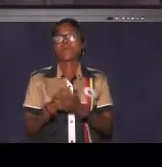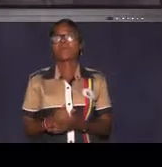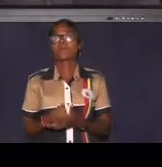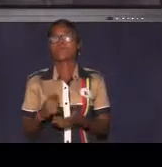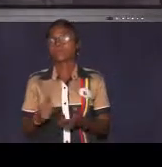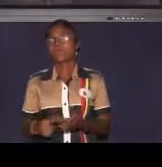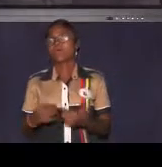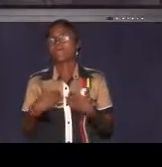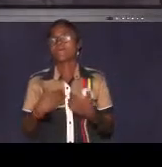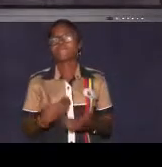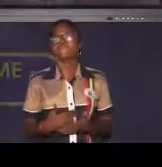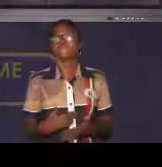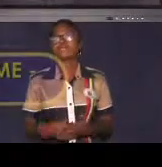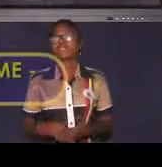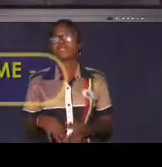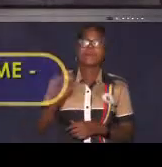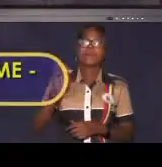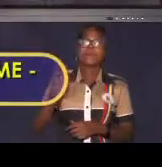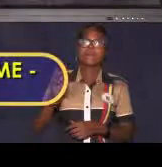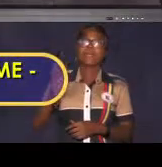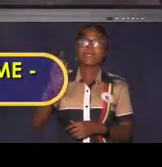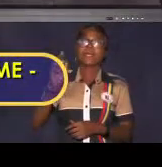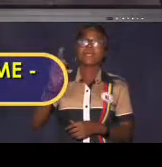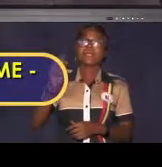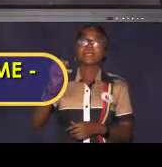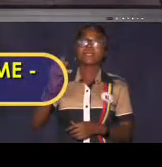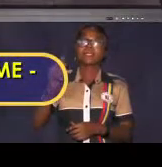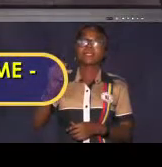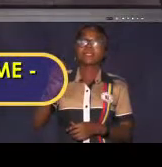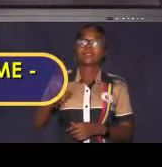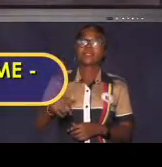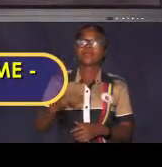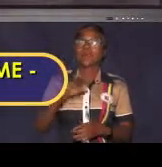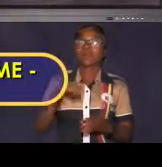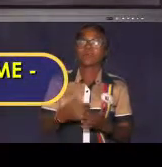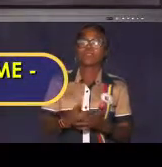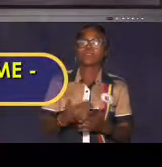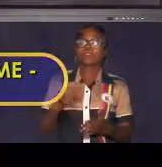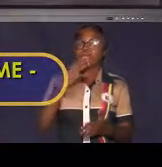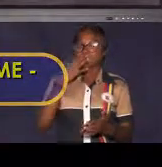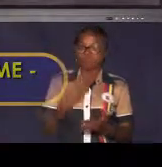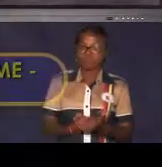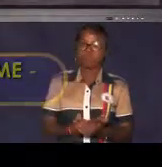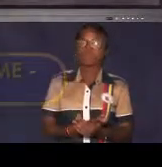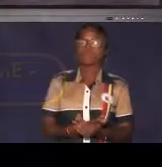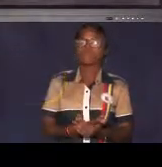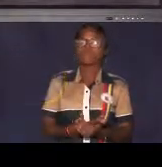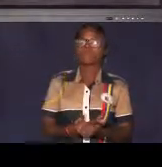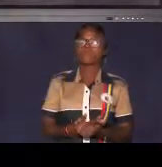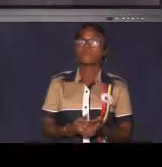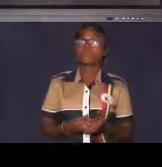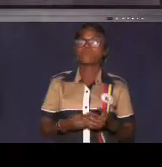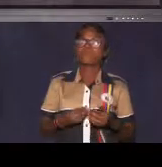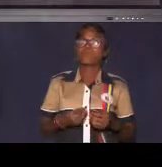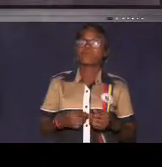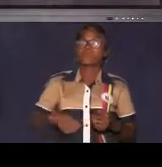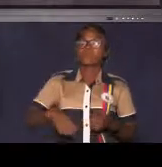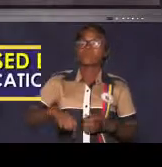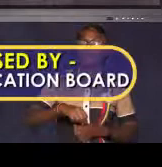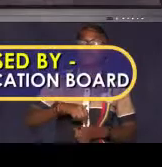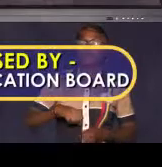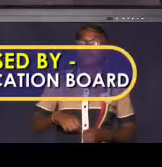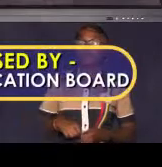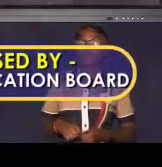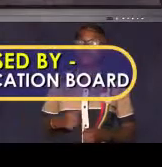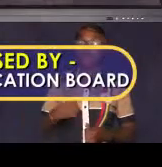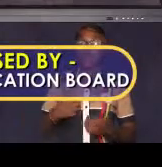will make our life comfortable. All these are good effects of mineral resources, but we still